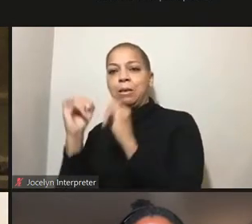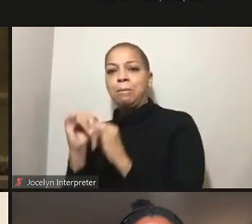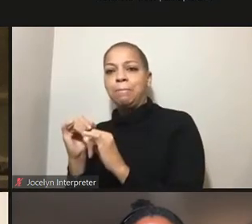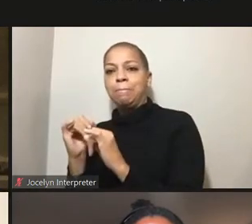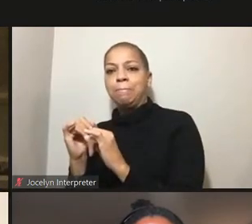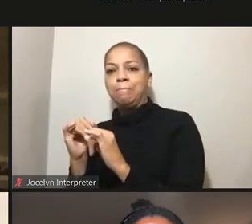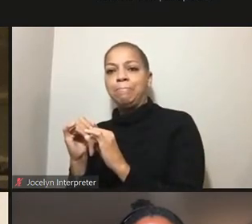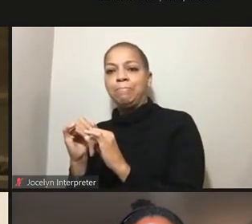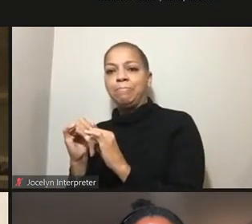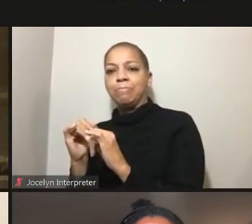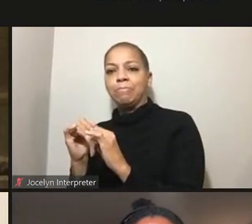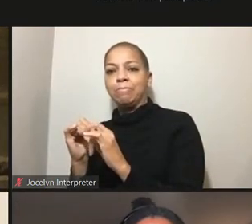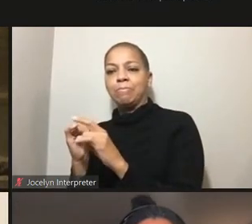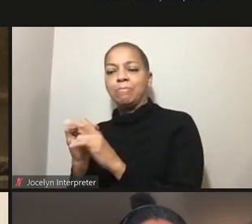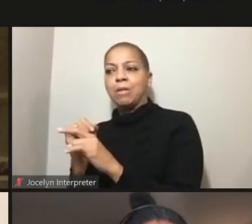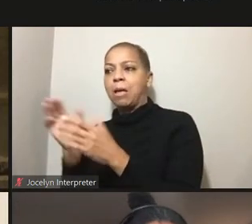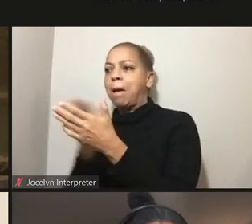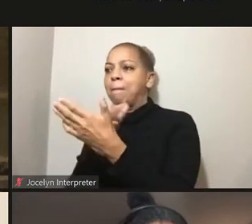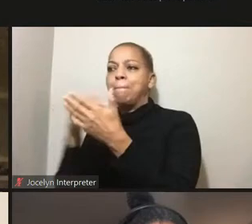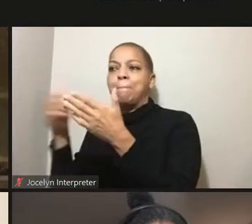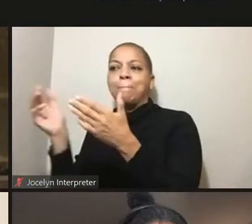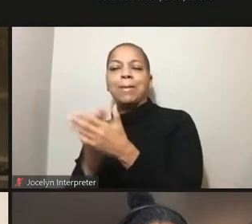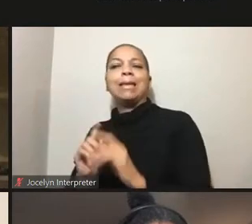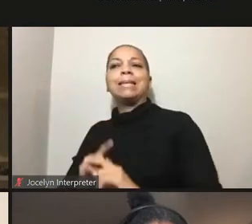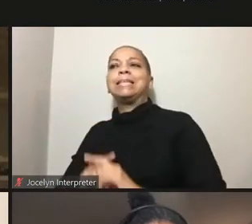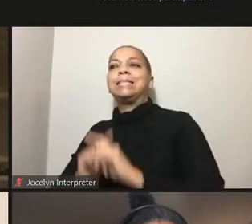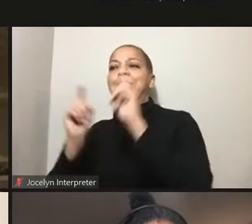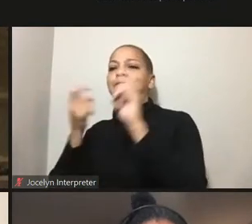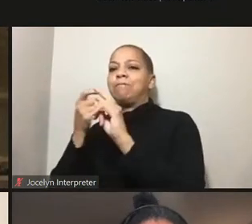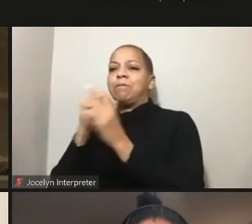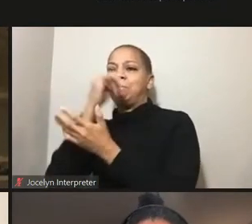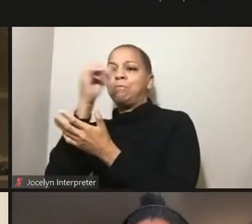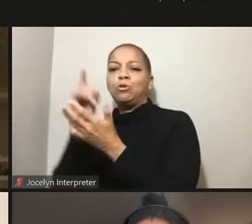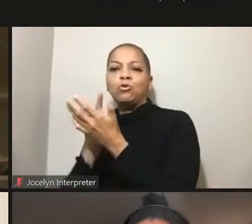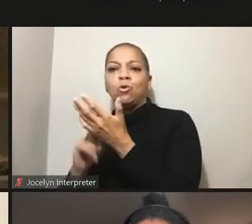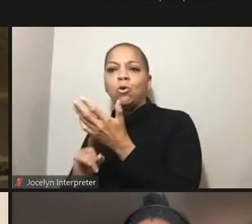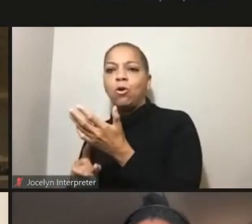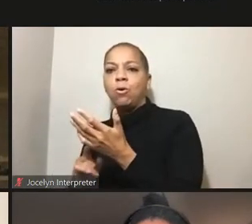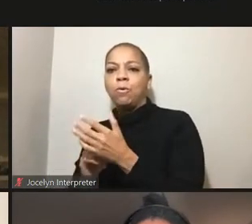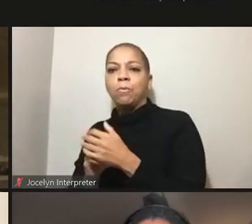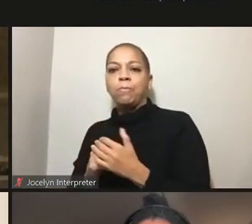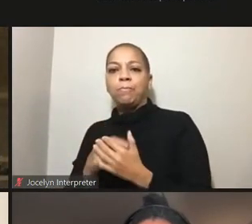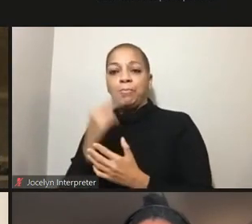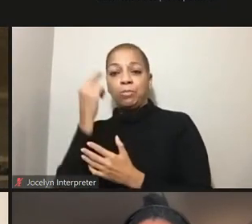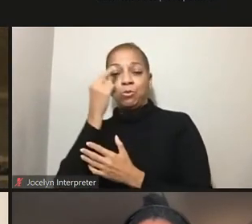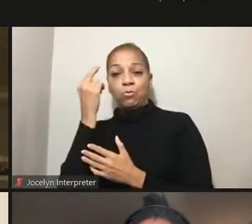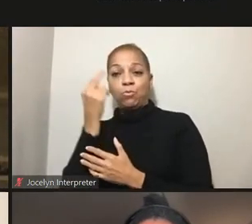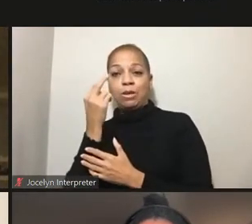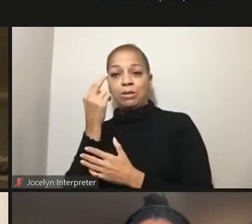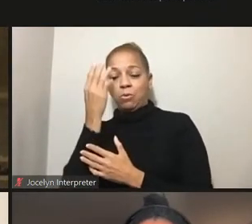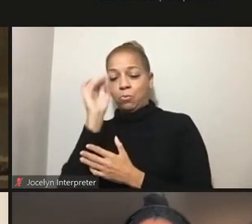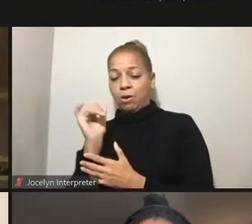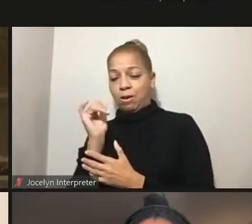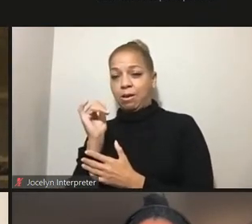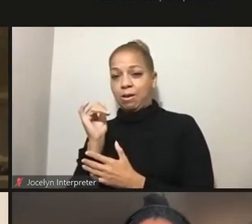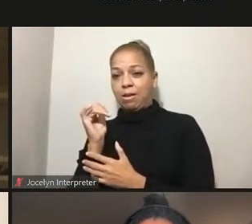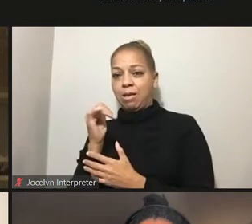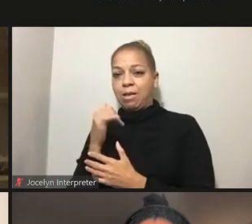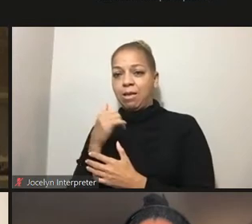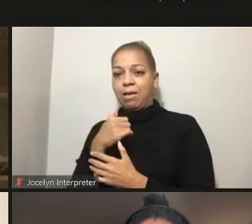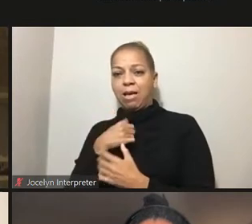it's different than a painting. A painting is different than a drawing. And the reason why, going back to something also Dr. Young said, that I